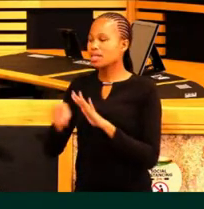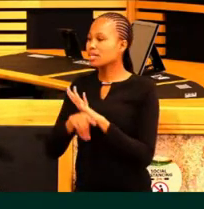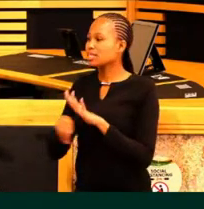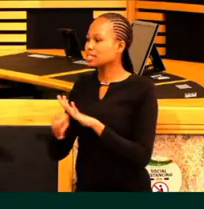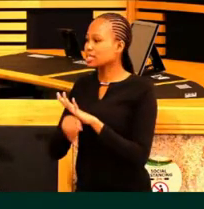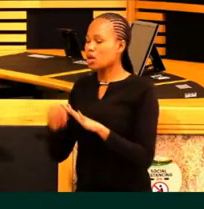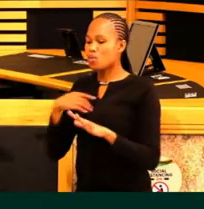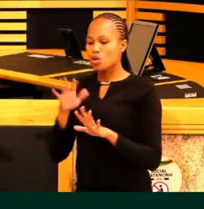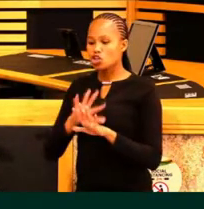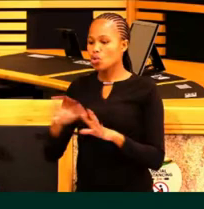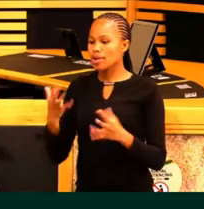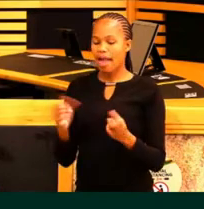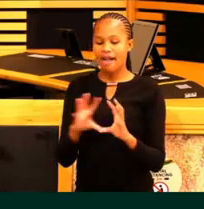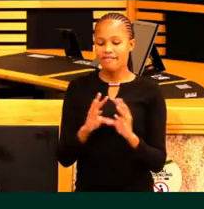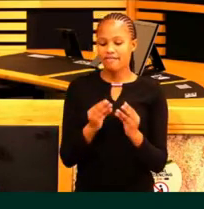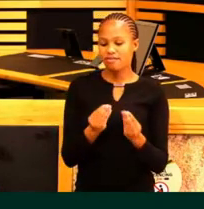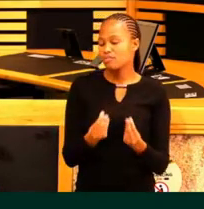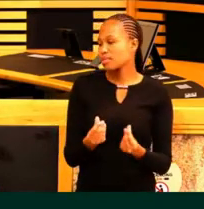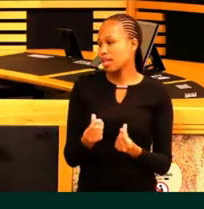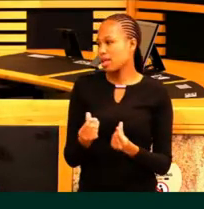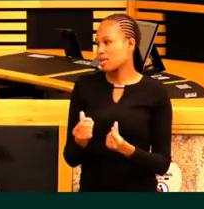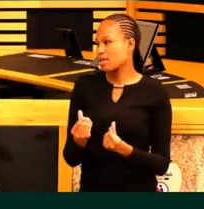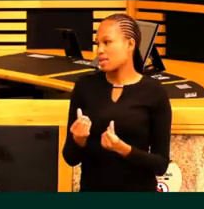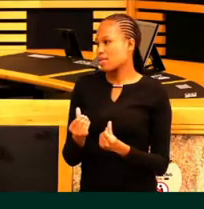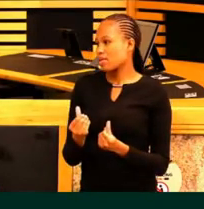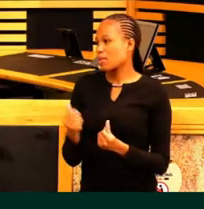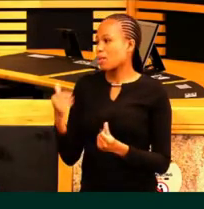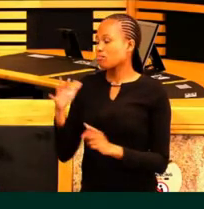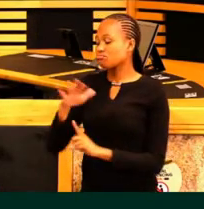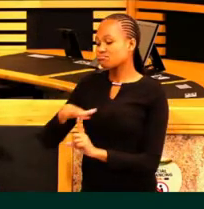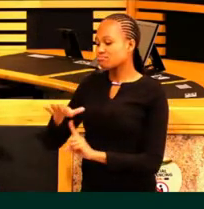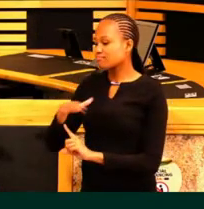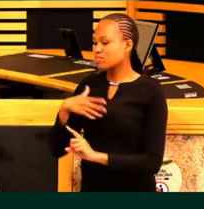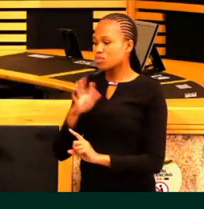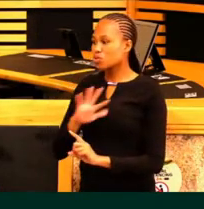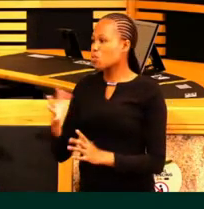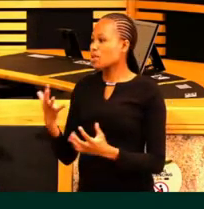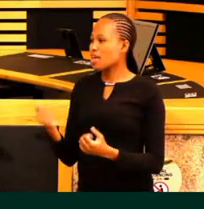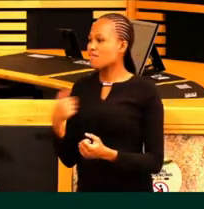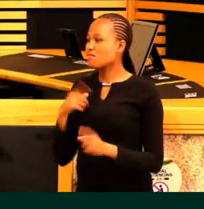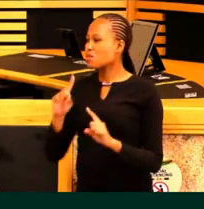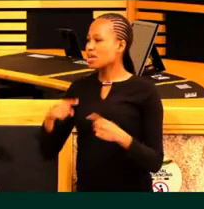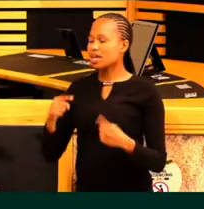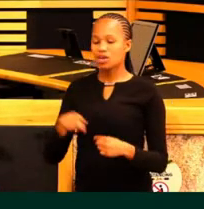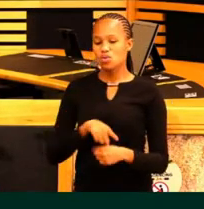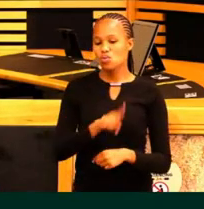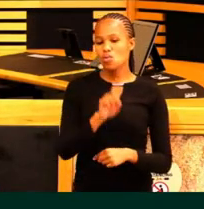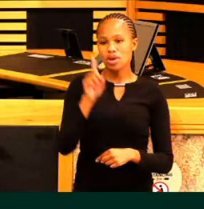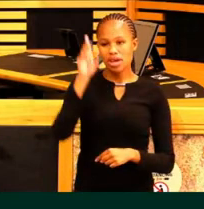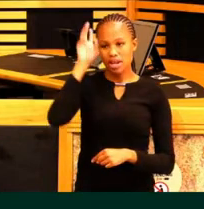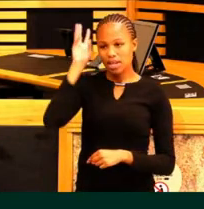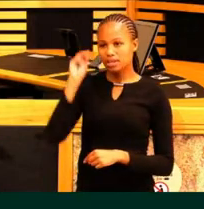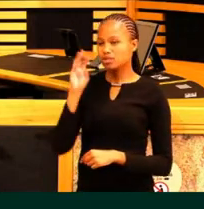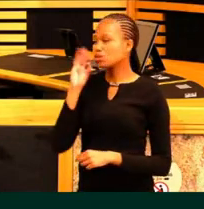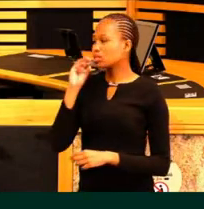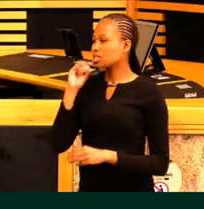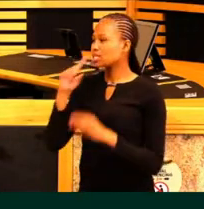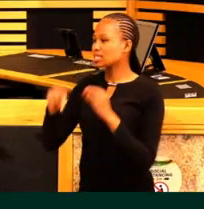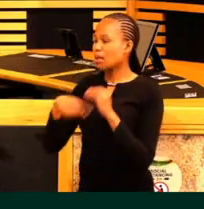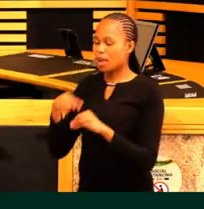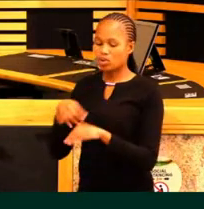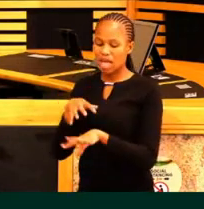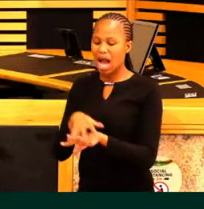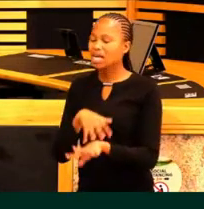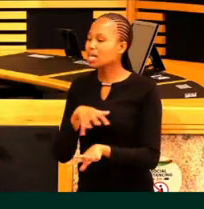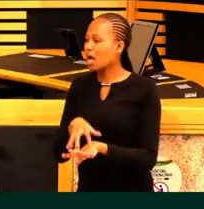have land we are a very urban area so you can't go to the Metro of Nelson Mandela and speak on agriculture